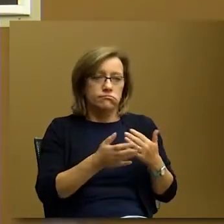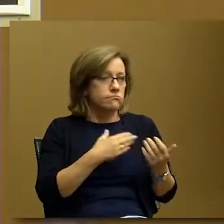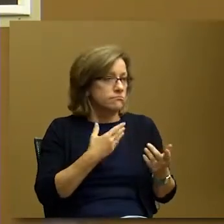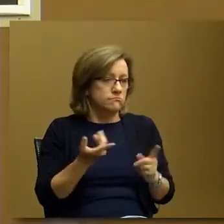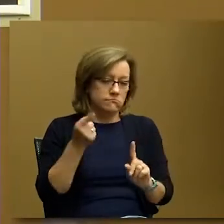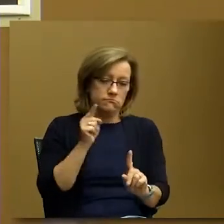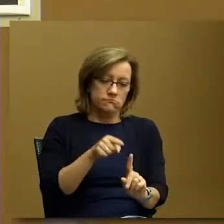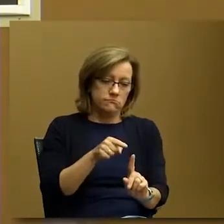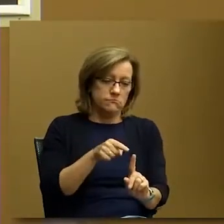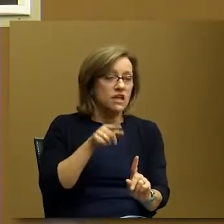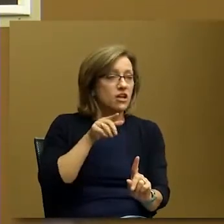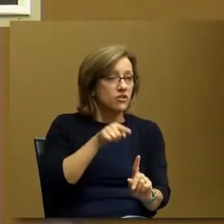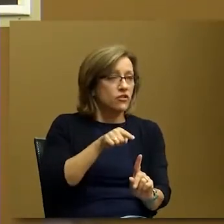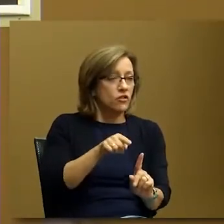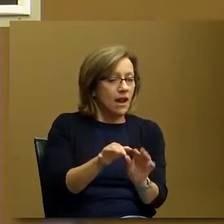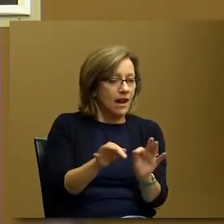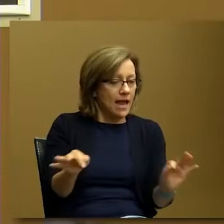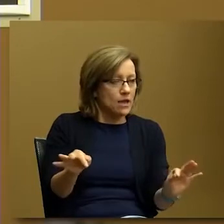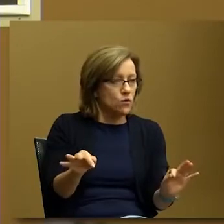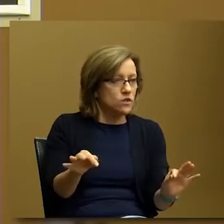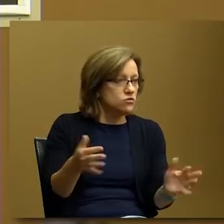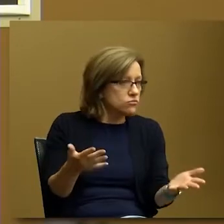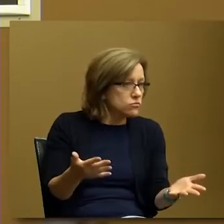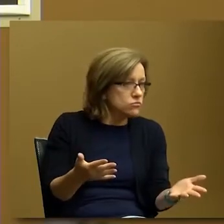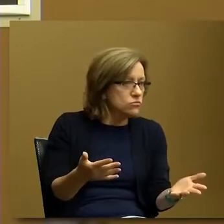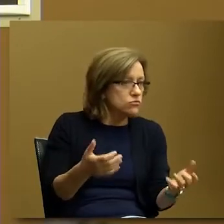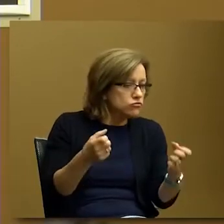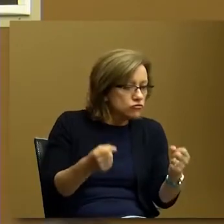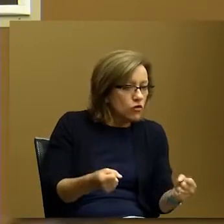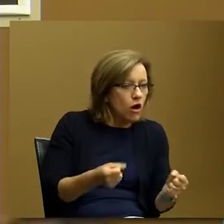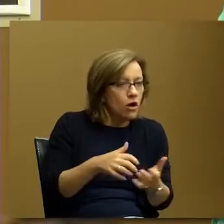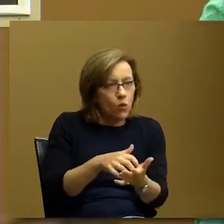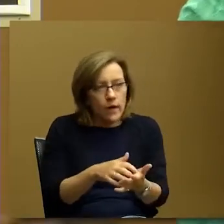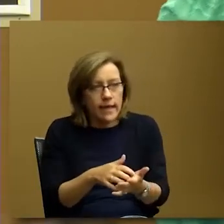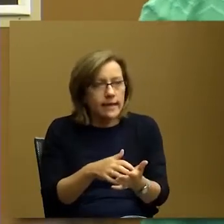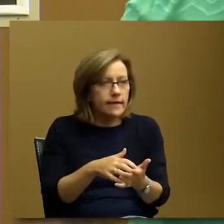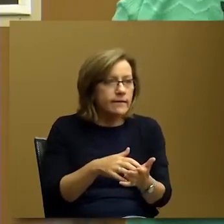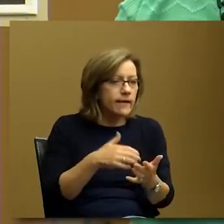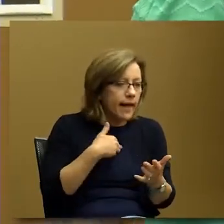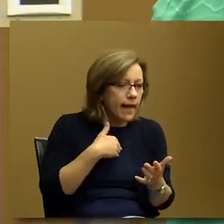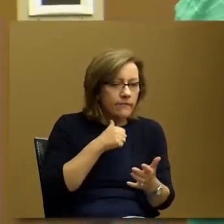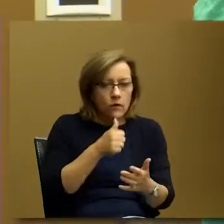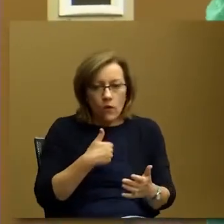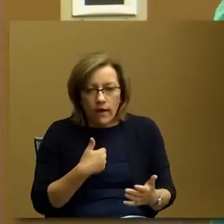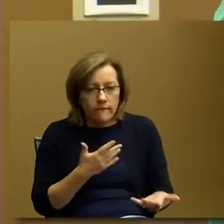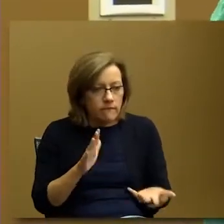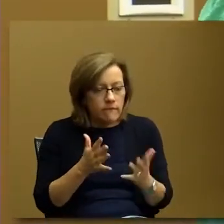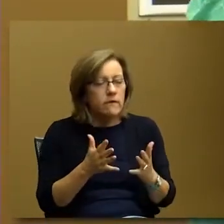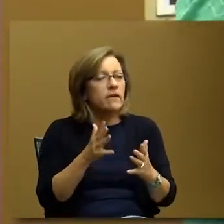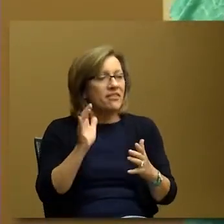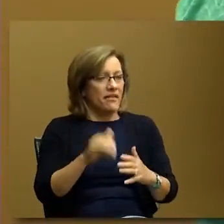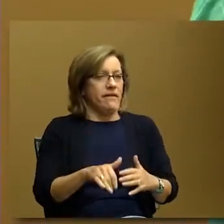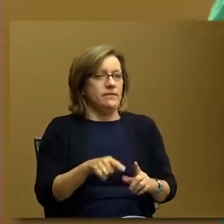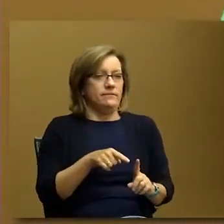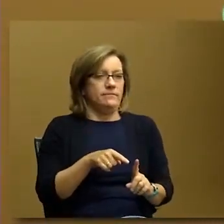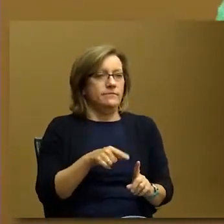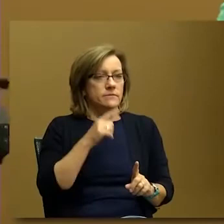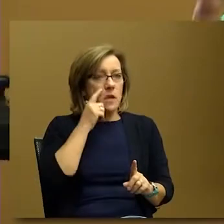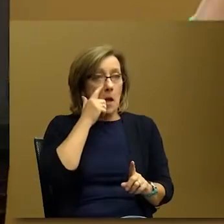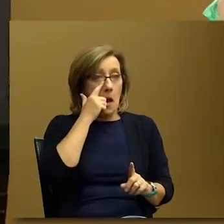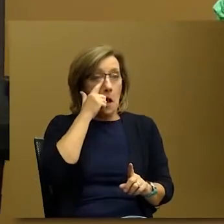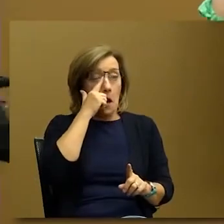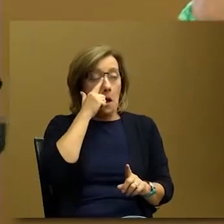about their ability with language, okay? So that's what you're looking at. And